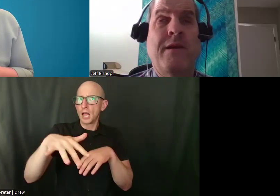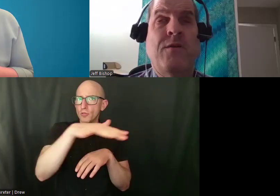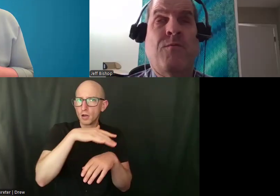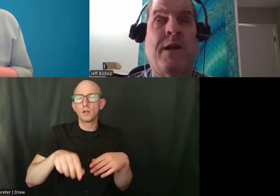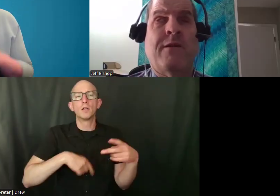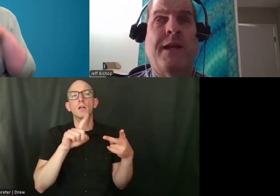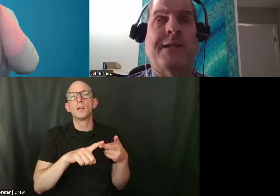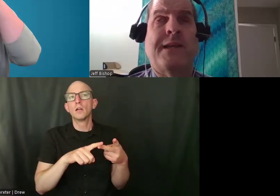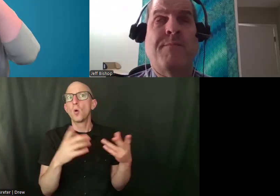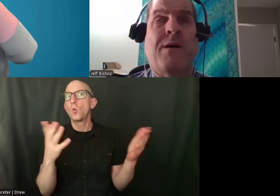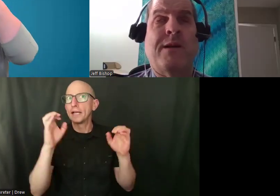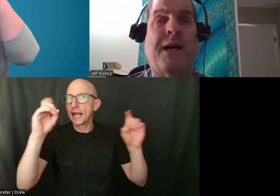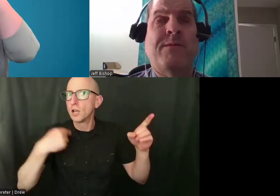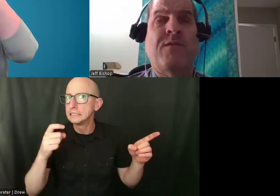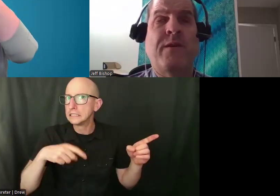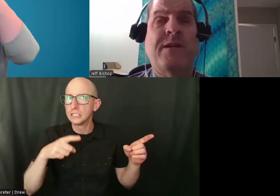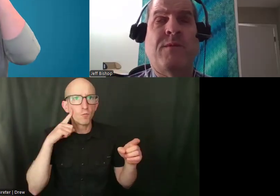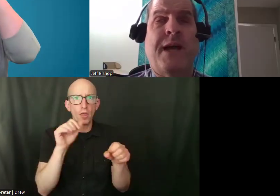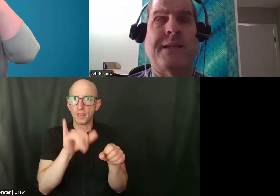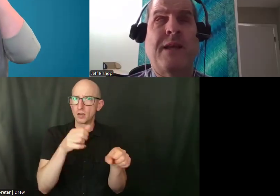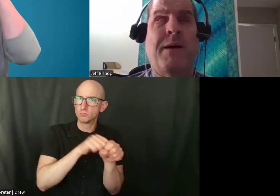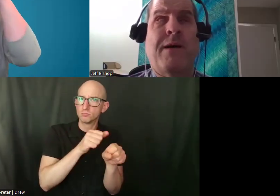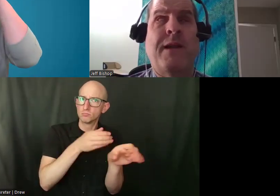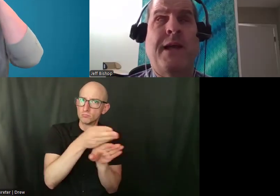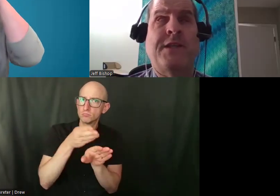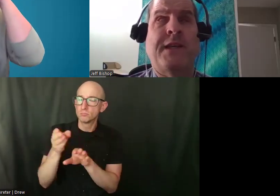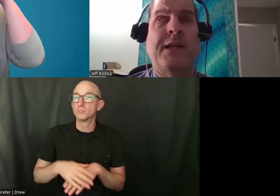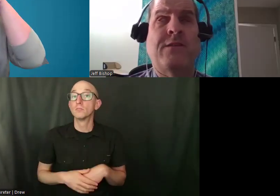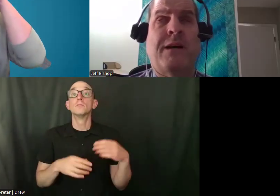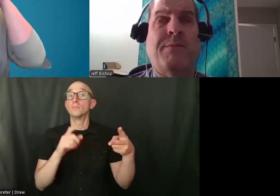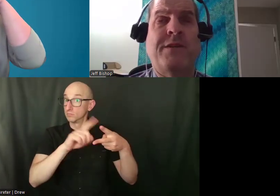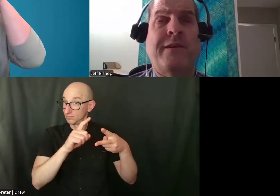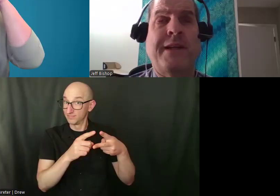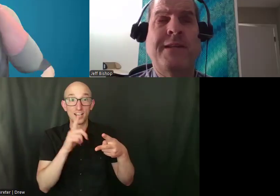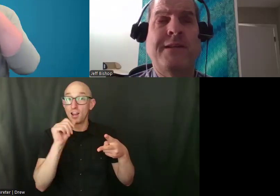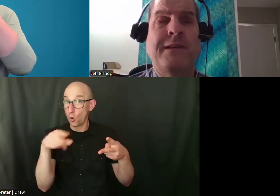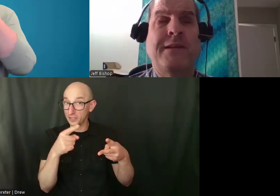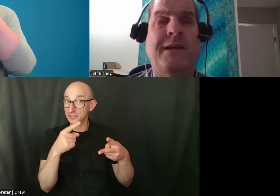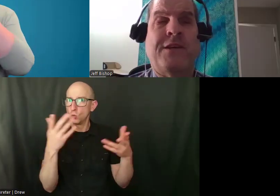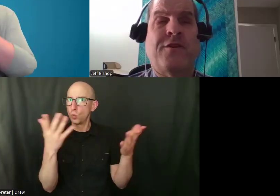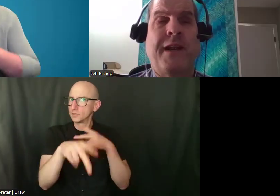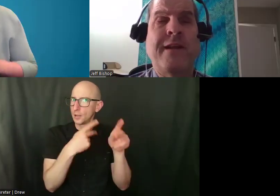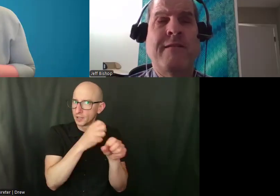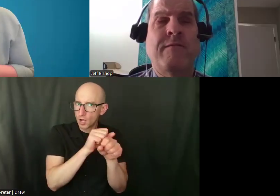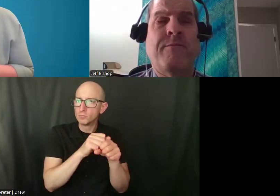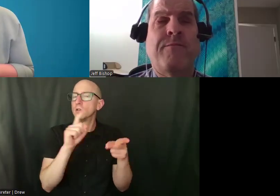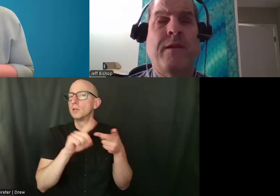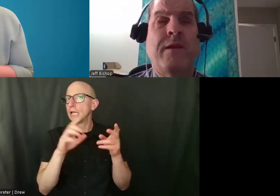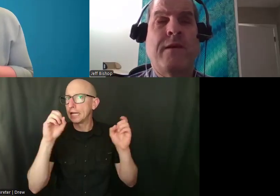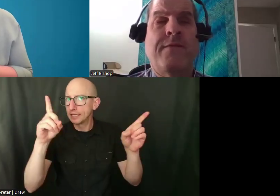Again, we're not only asking about what types of careers, we're asking about educational opportunities and training.